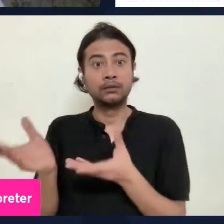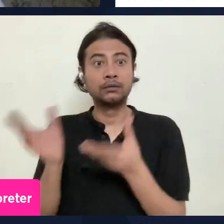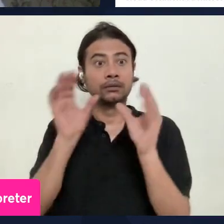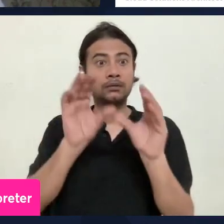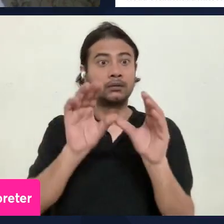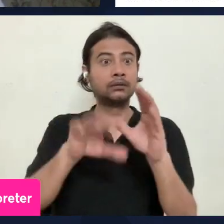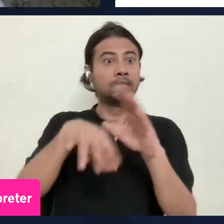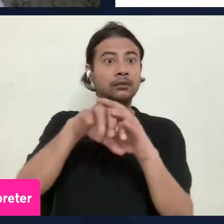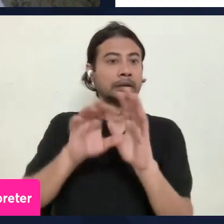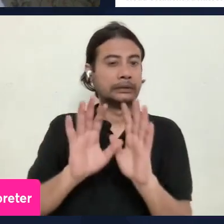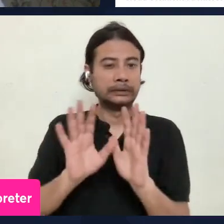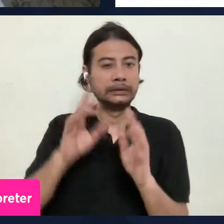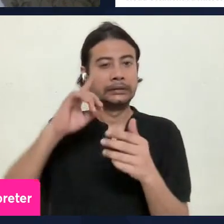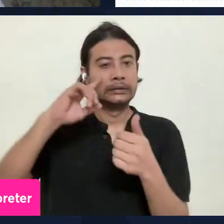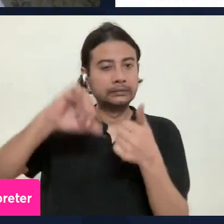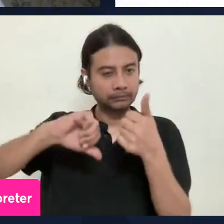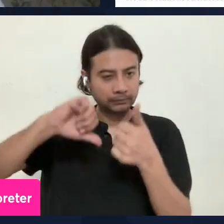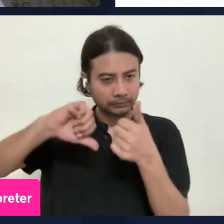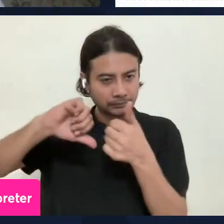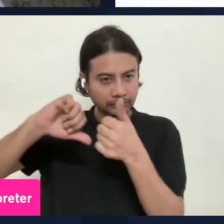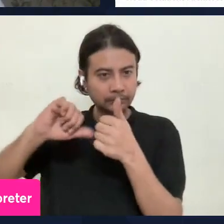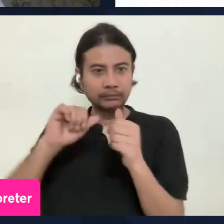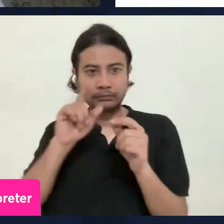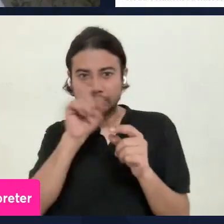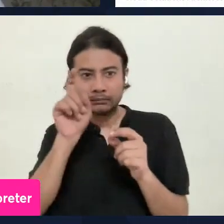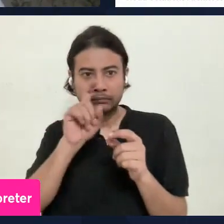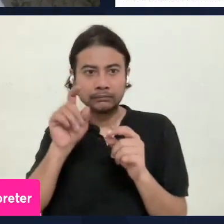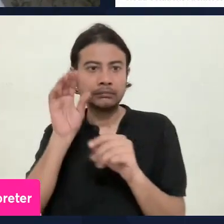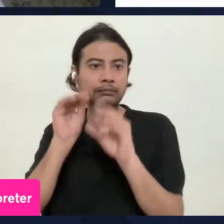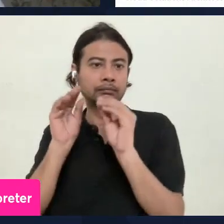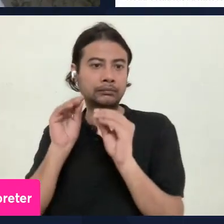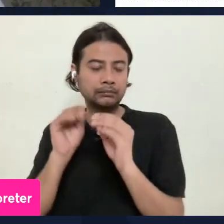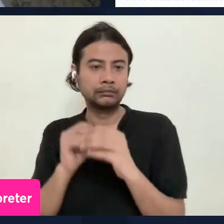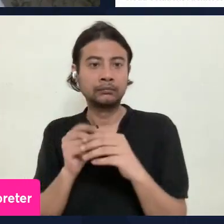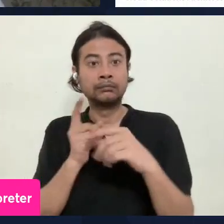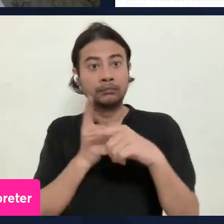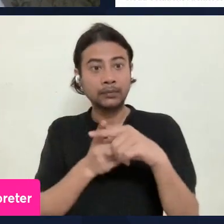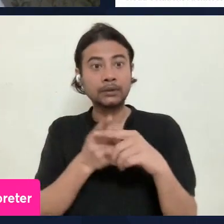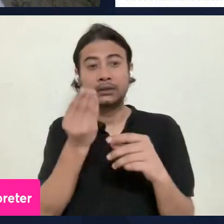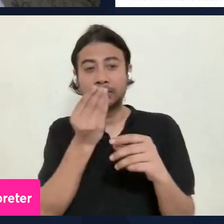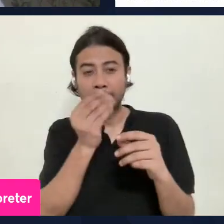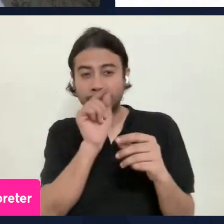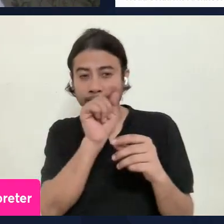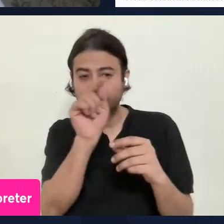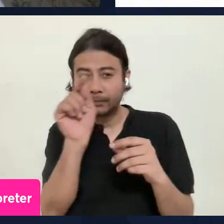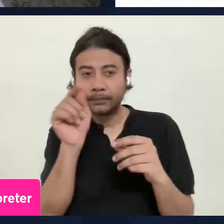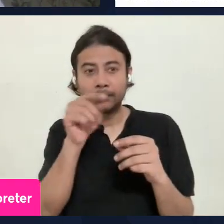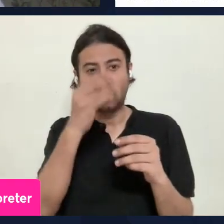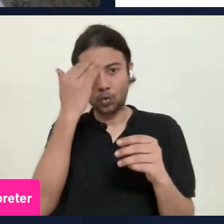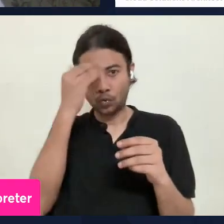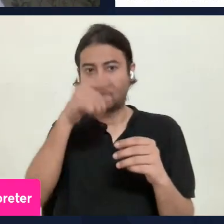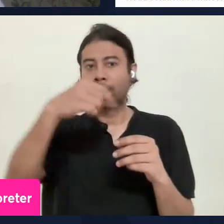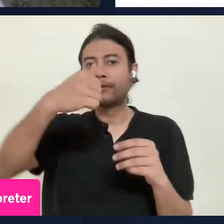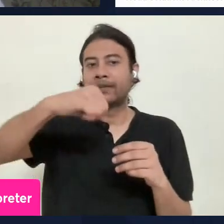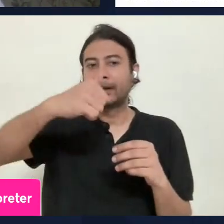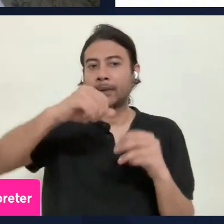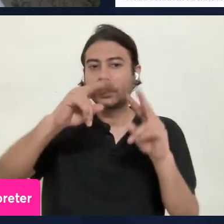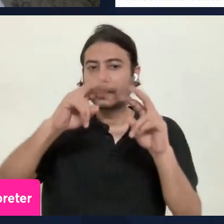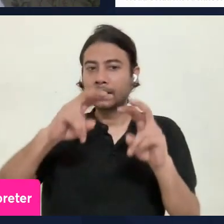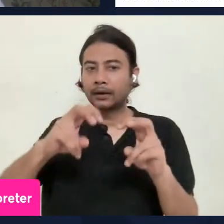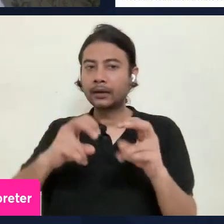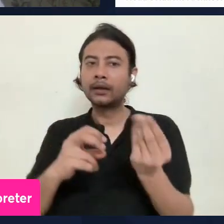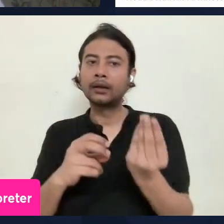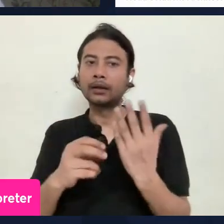feature. Also, some customers are asked to give feedback on features, capabilities, good, bad,